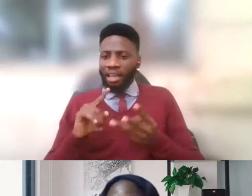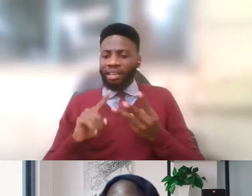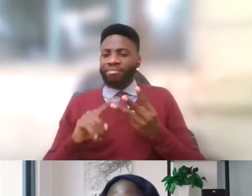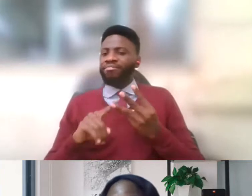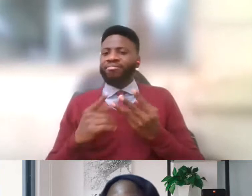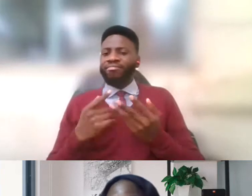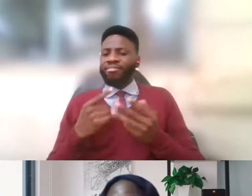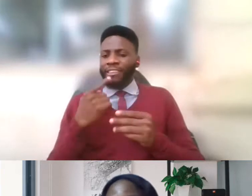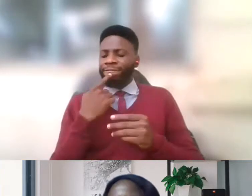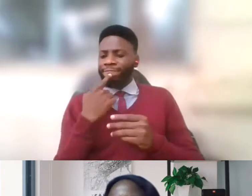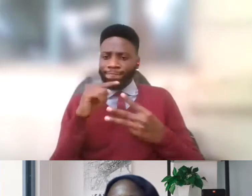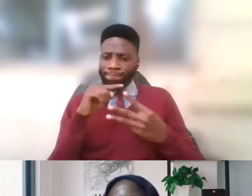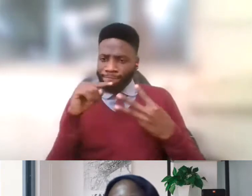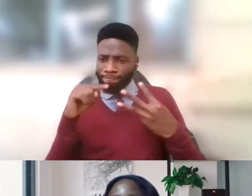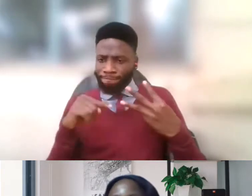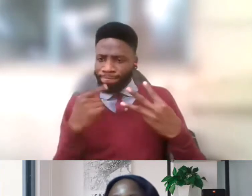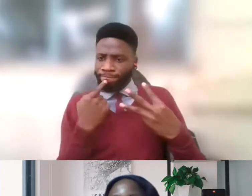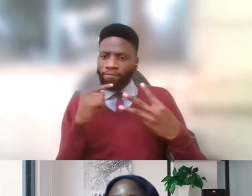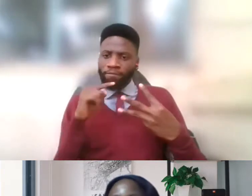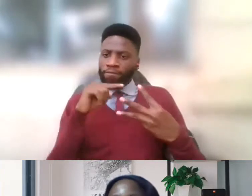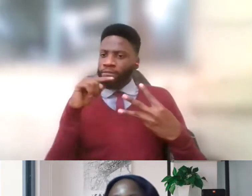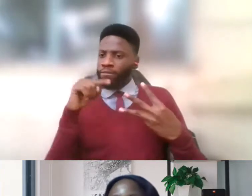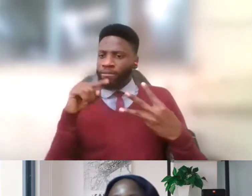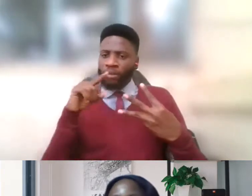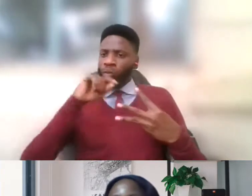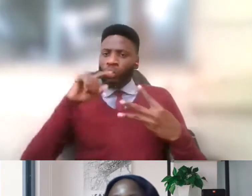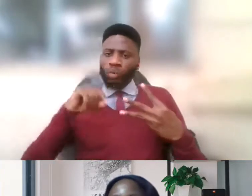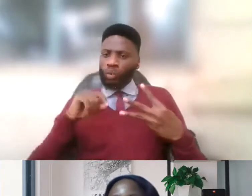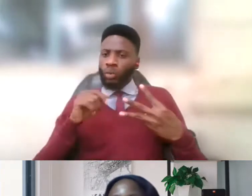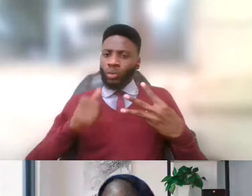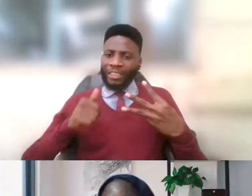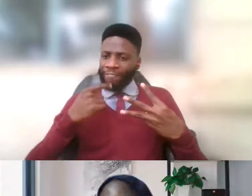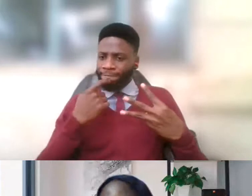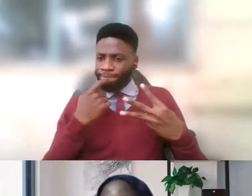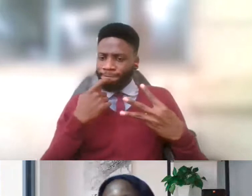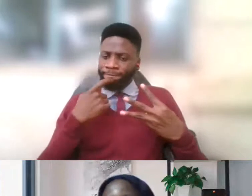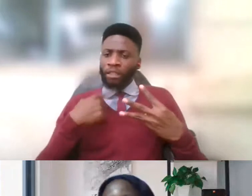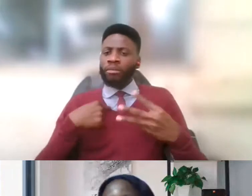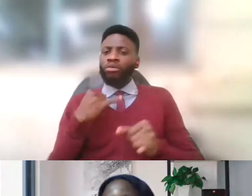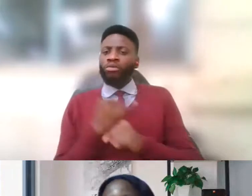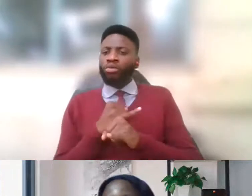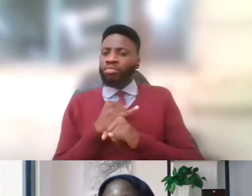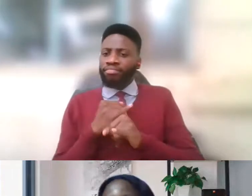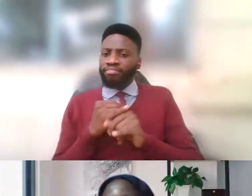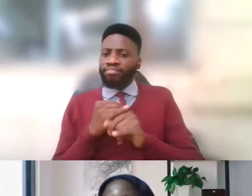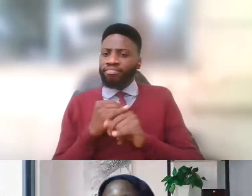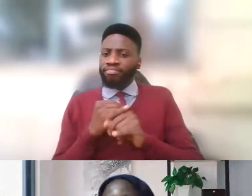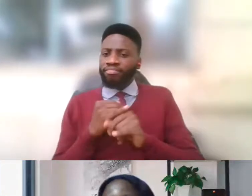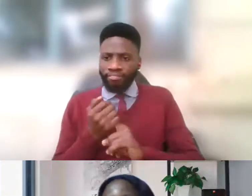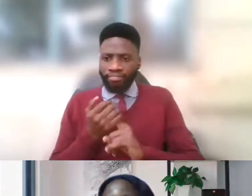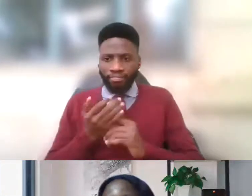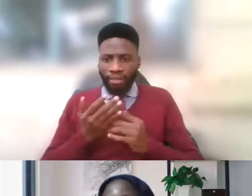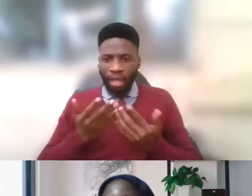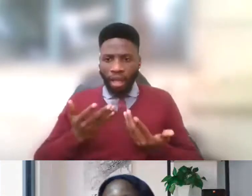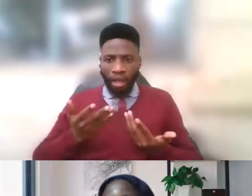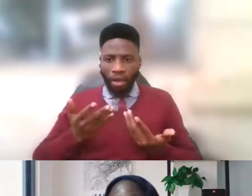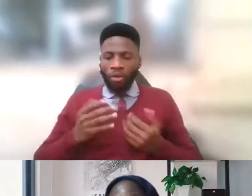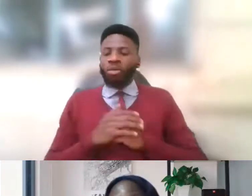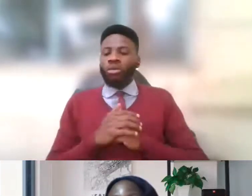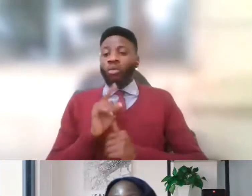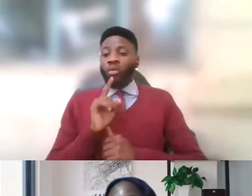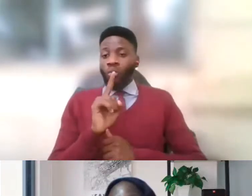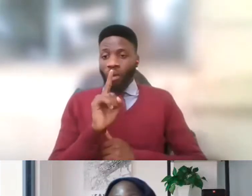curiosity, I think you need to have a humility of assuming and expecting that you're probably going